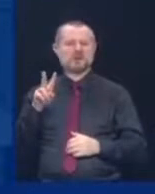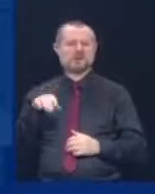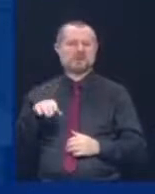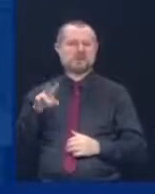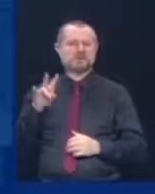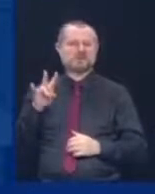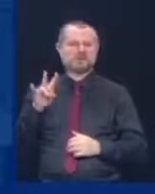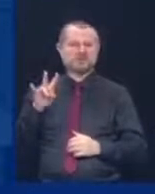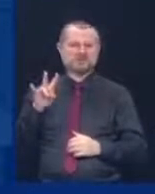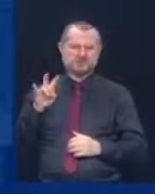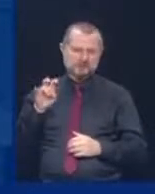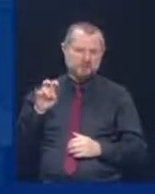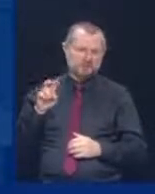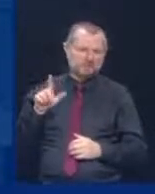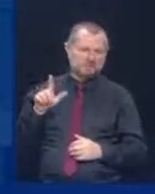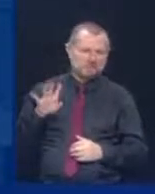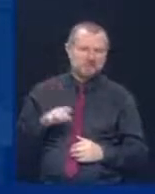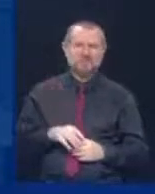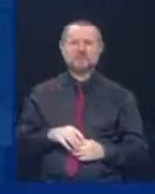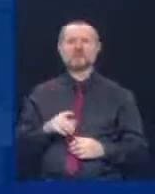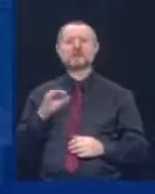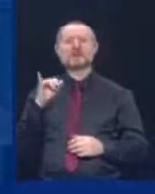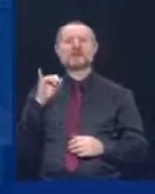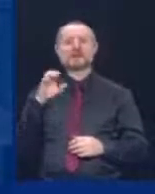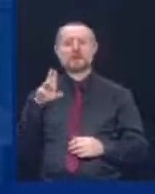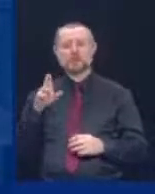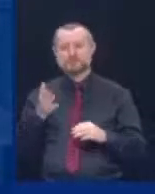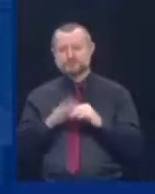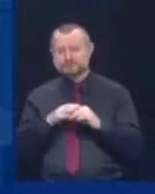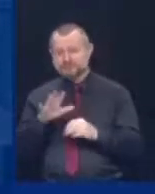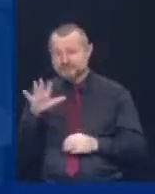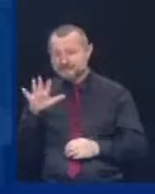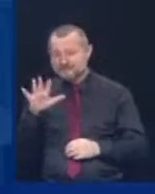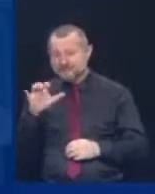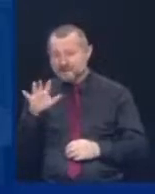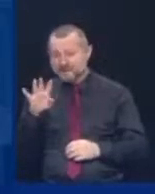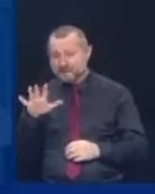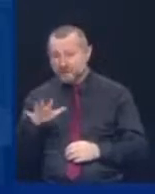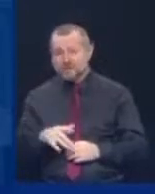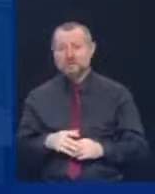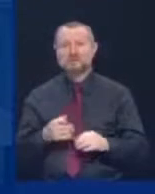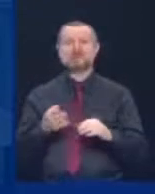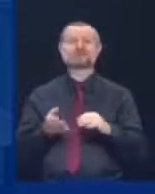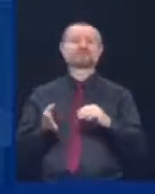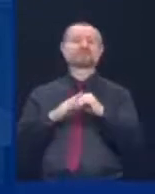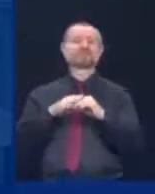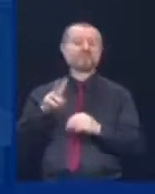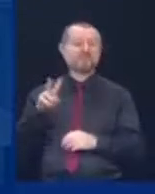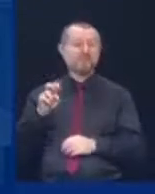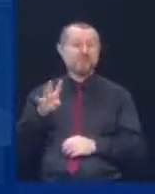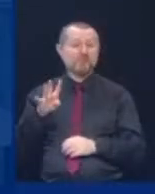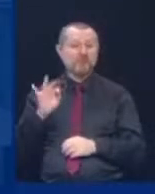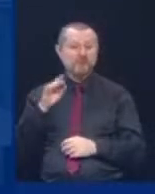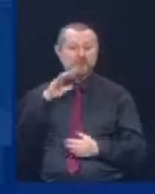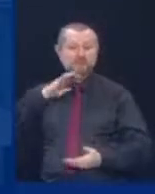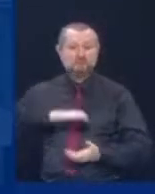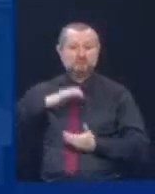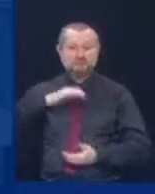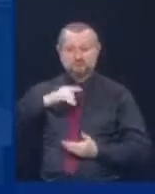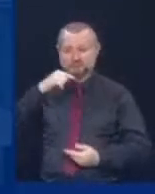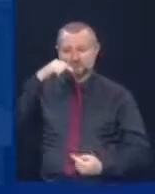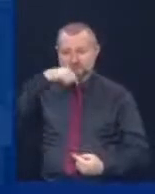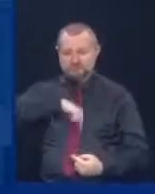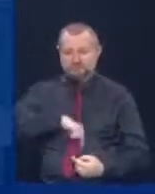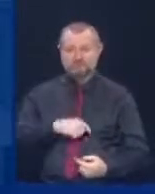And then the ICUs go up, 43. Then the intubations go up. And then the death number